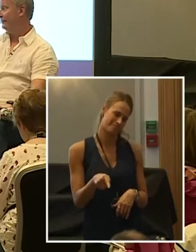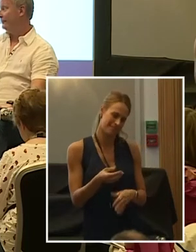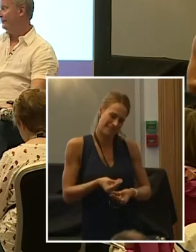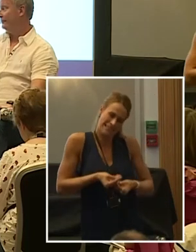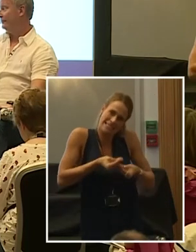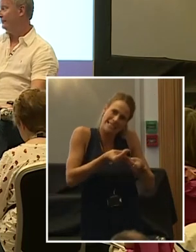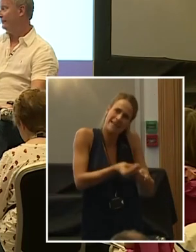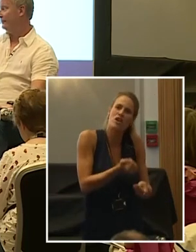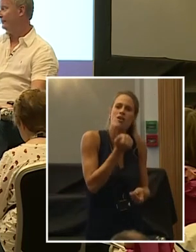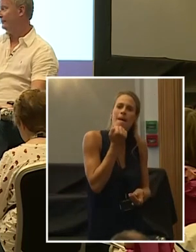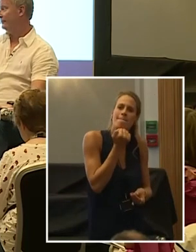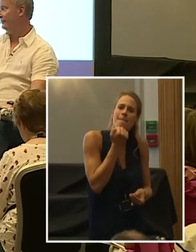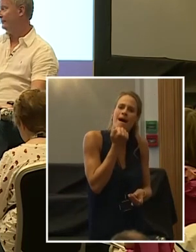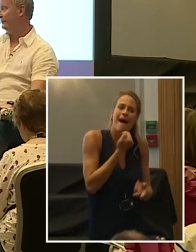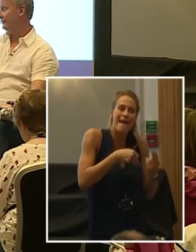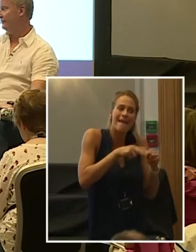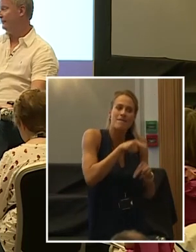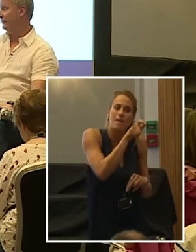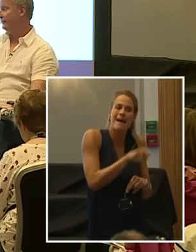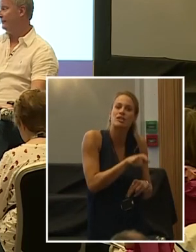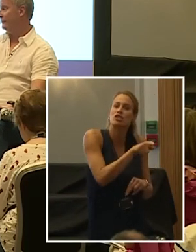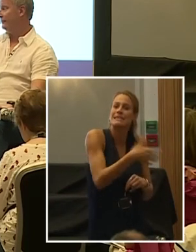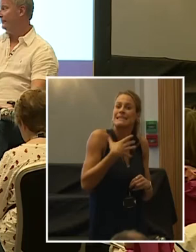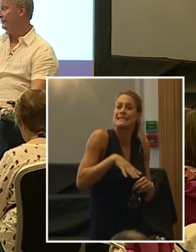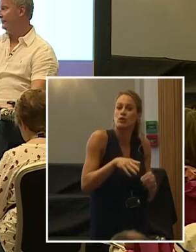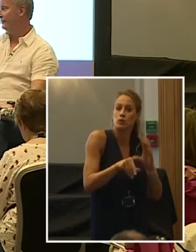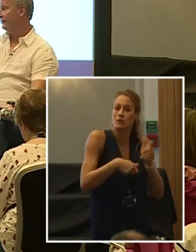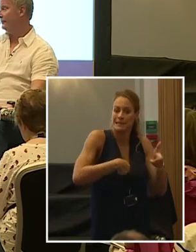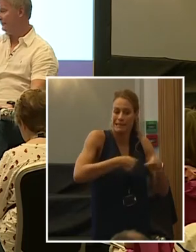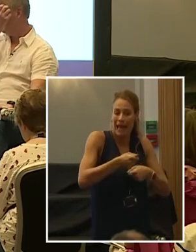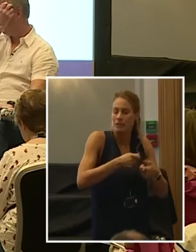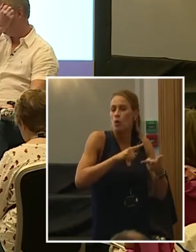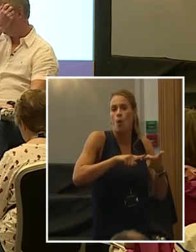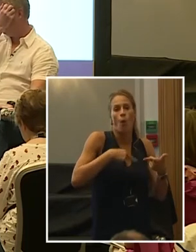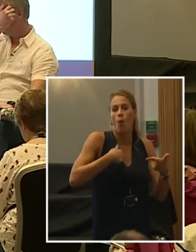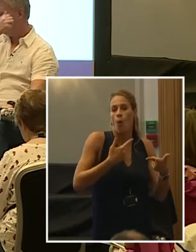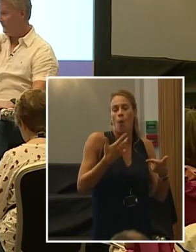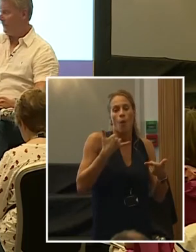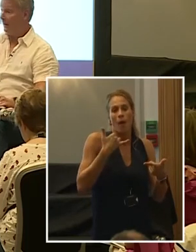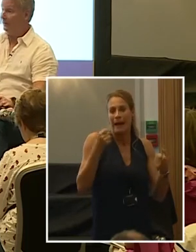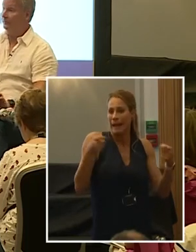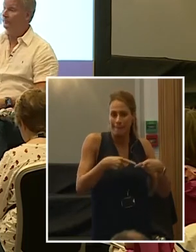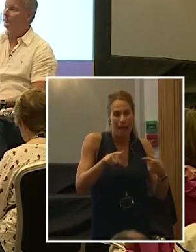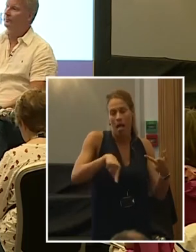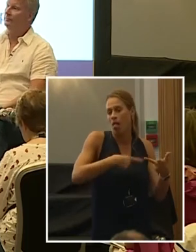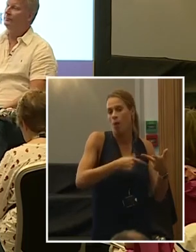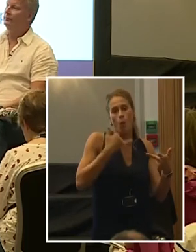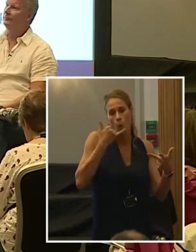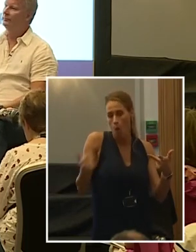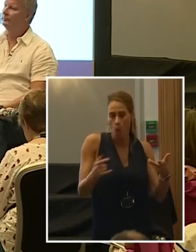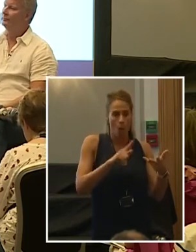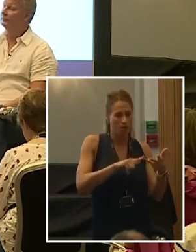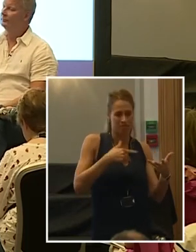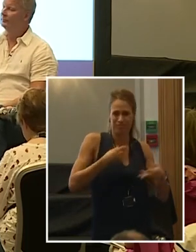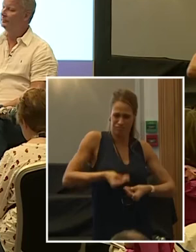numbers. If they need to text us, we're happy as well. Emails, we check them constantly. We provide